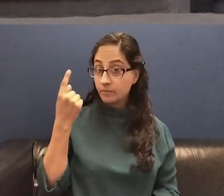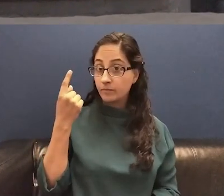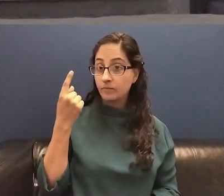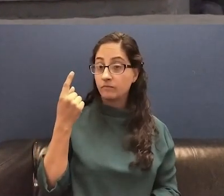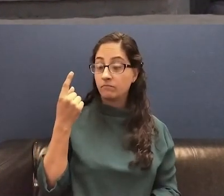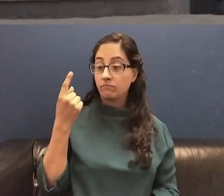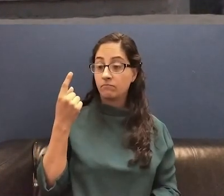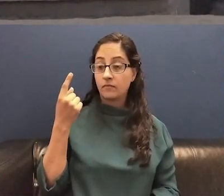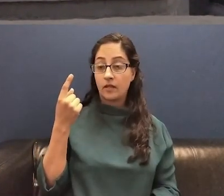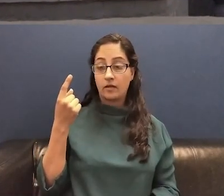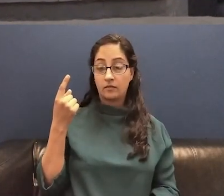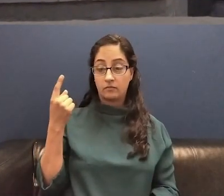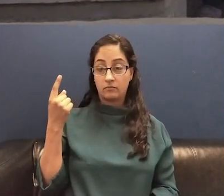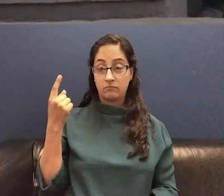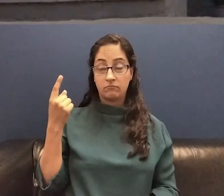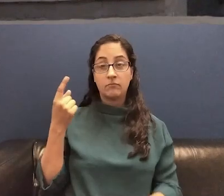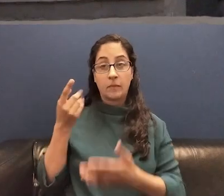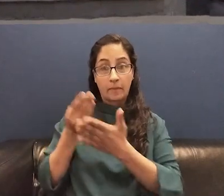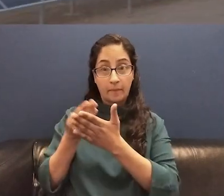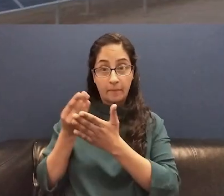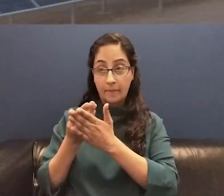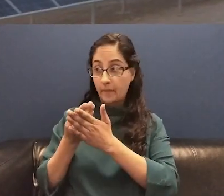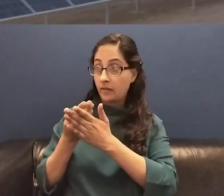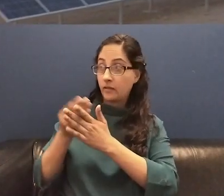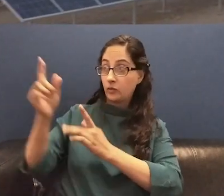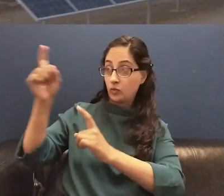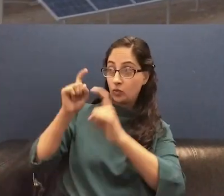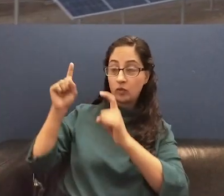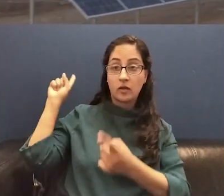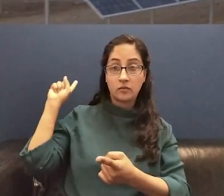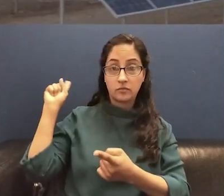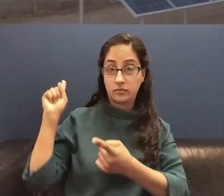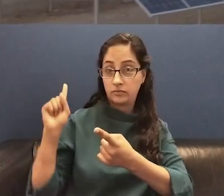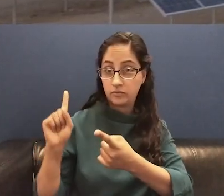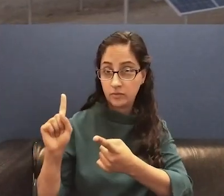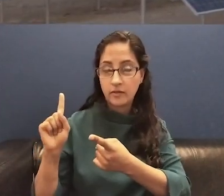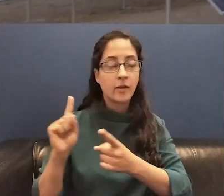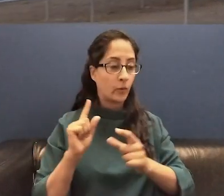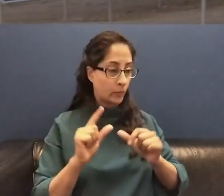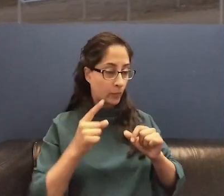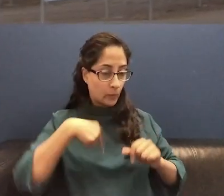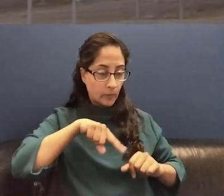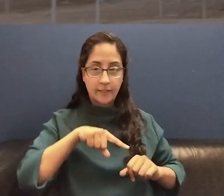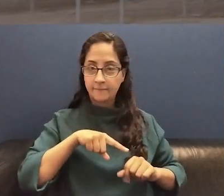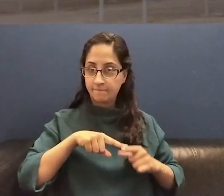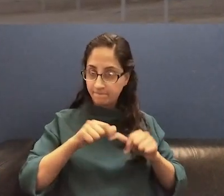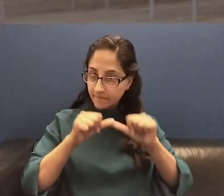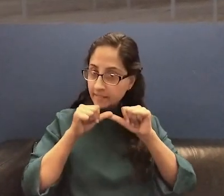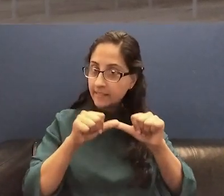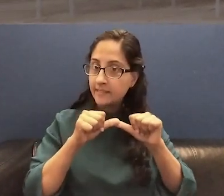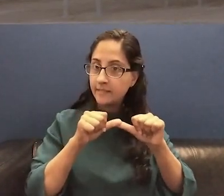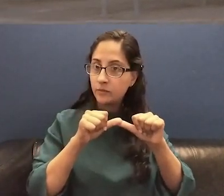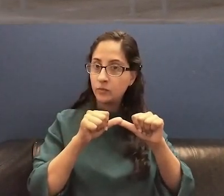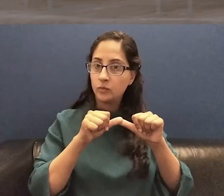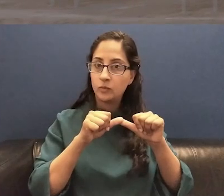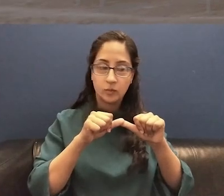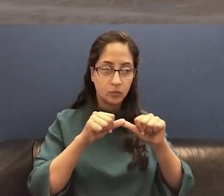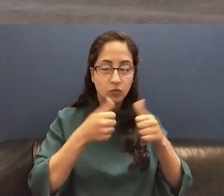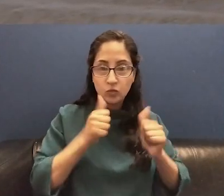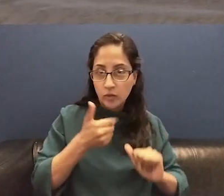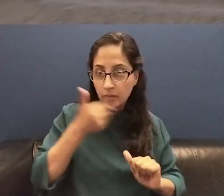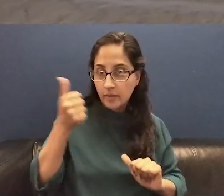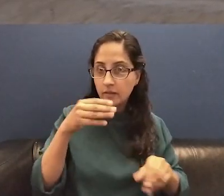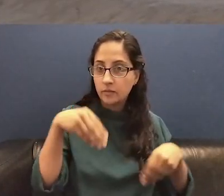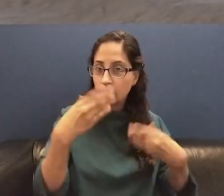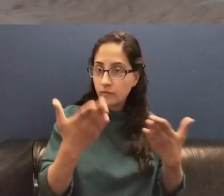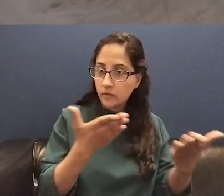and external funding to Afghanistan was shrinking. We also realized the fact that short-term interventions,